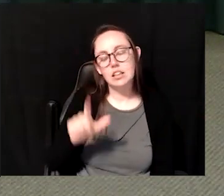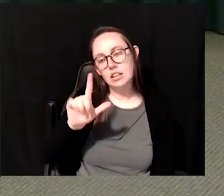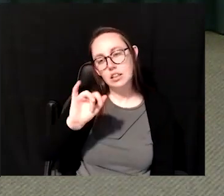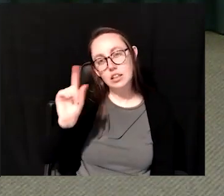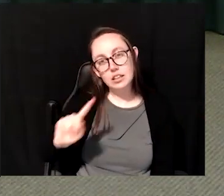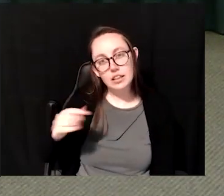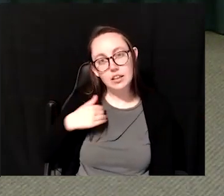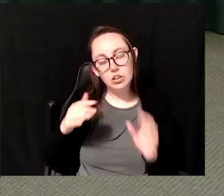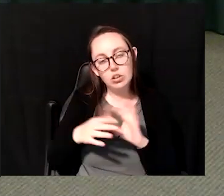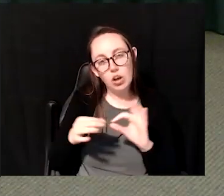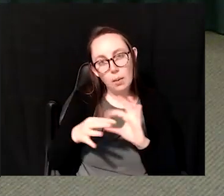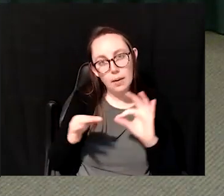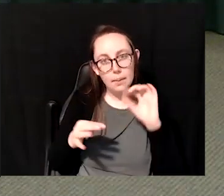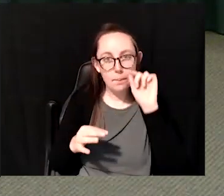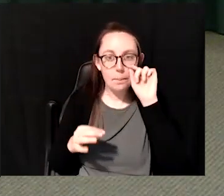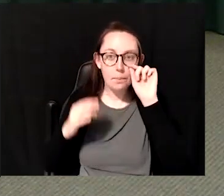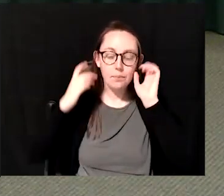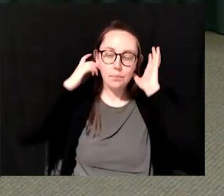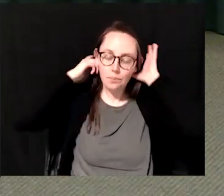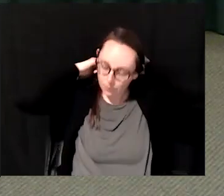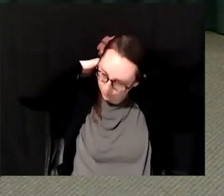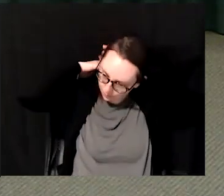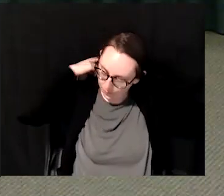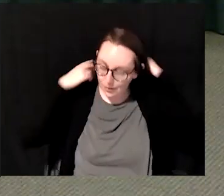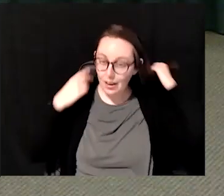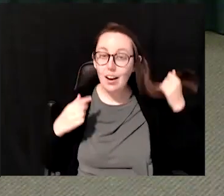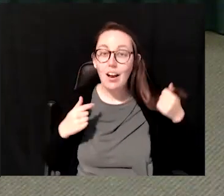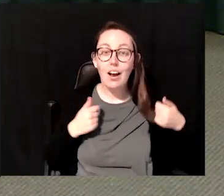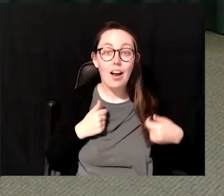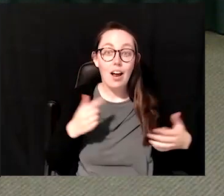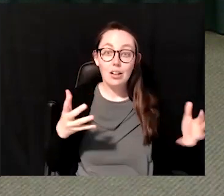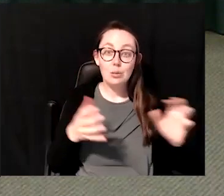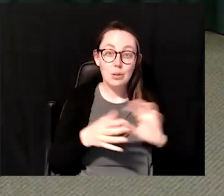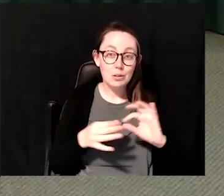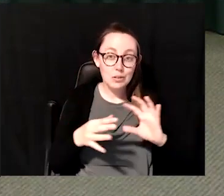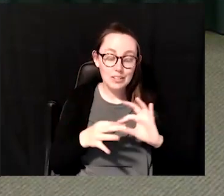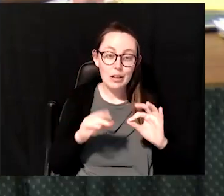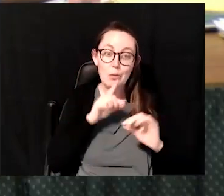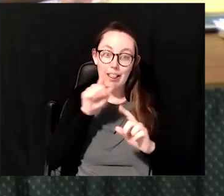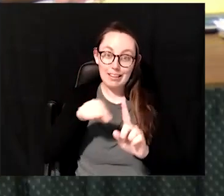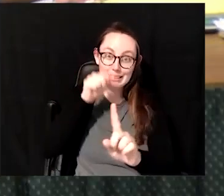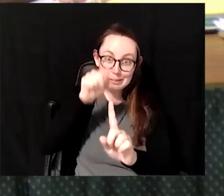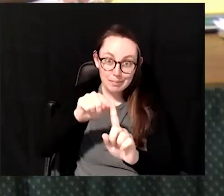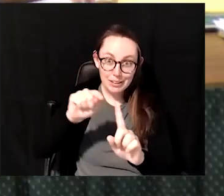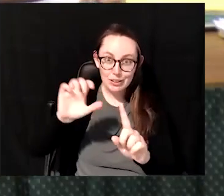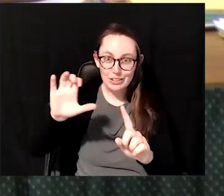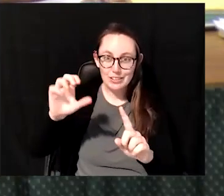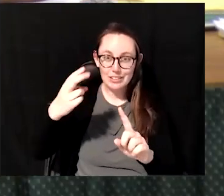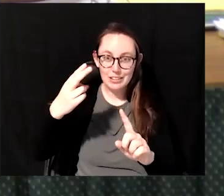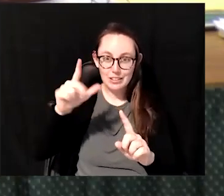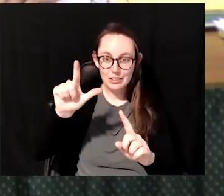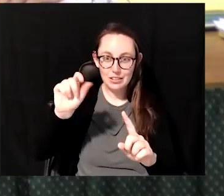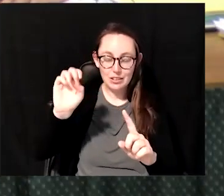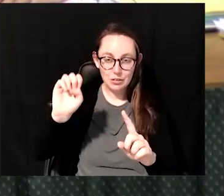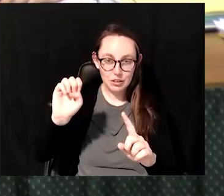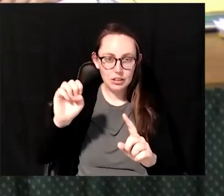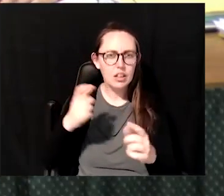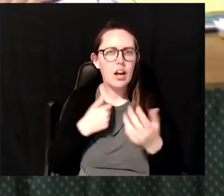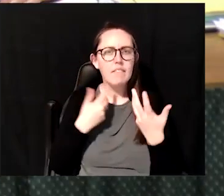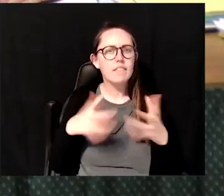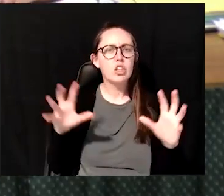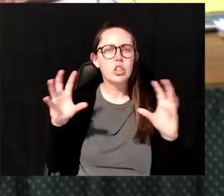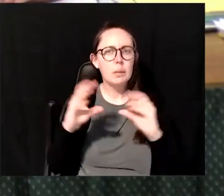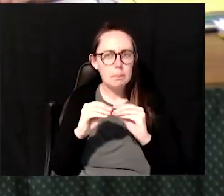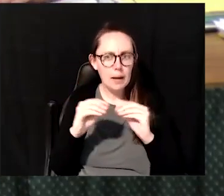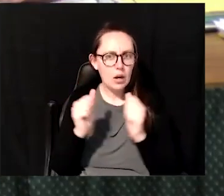course um I just wanted to say especially to Chloe as we've discussed I have met with Chloe about